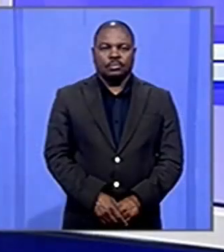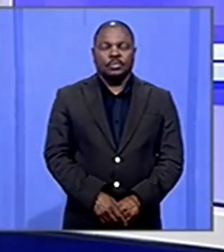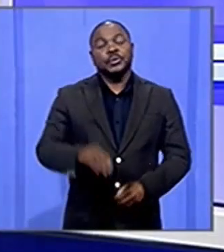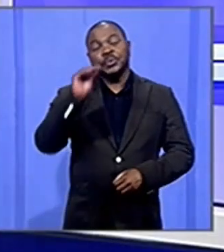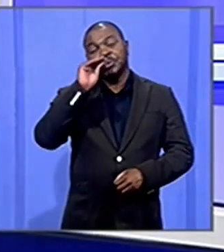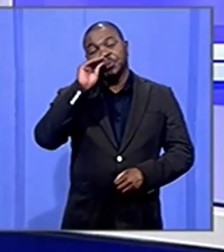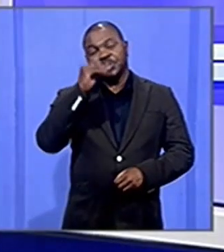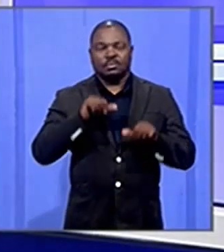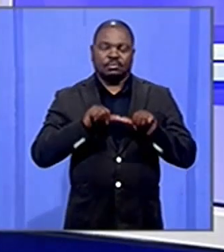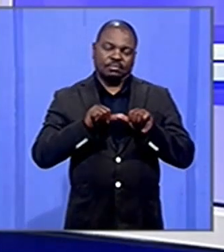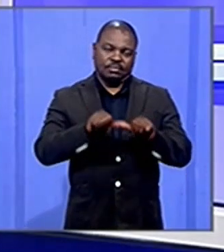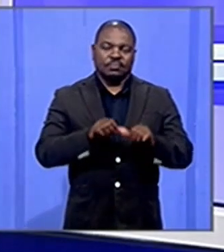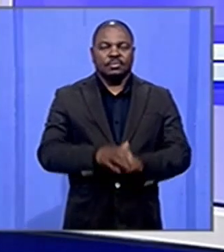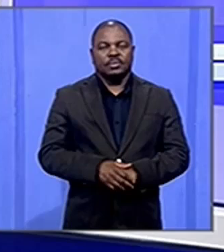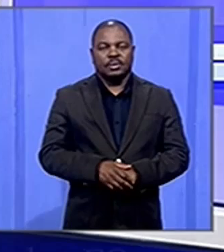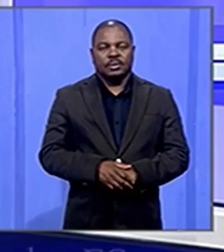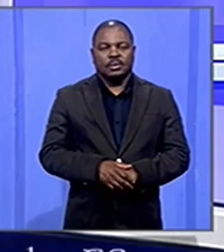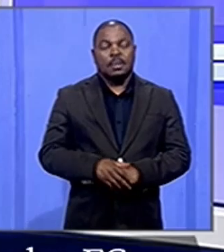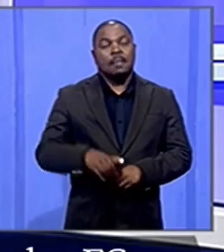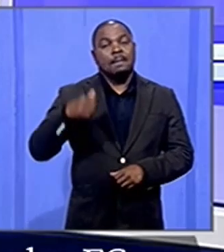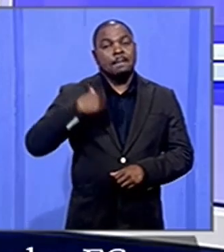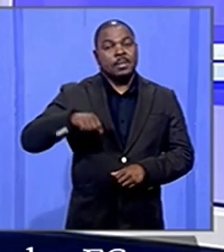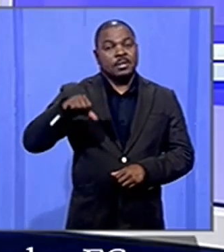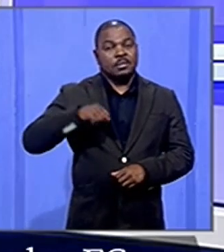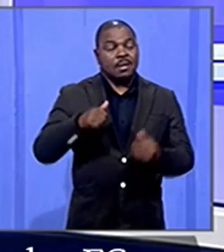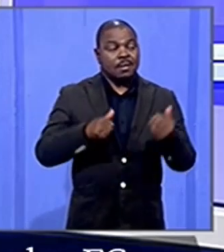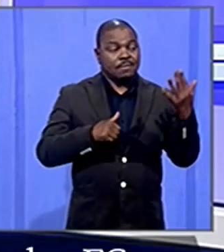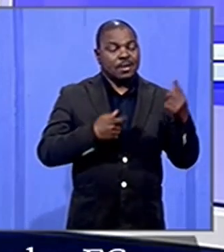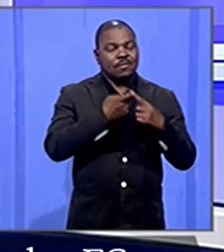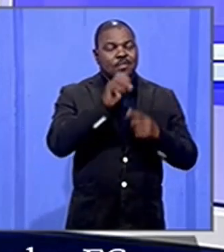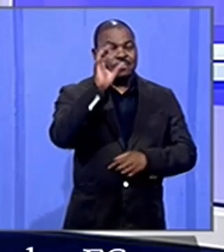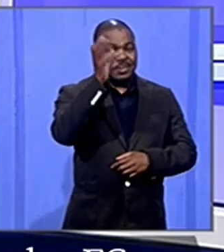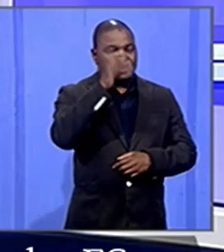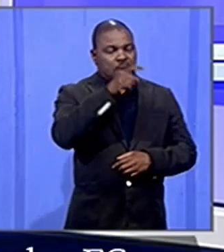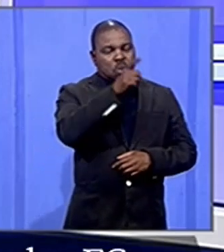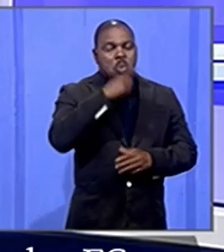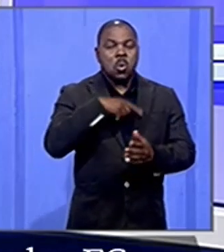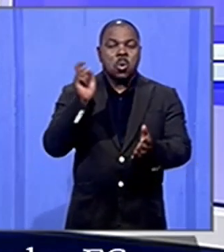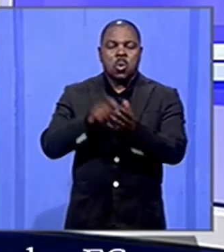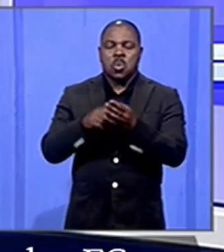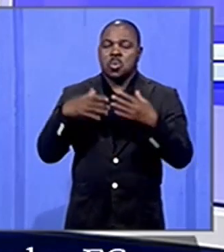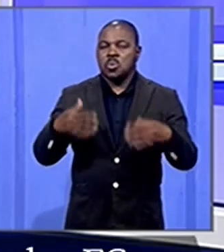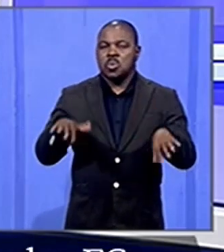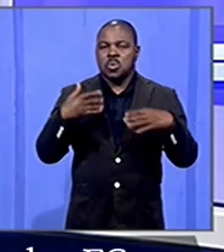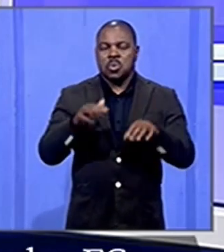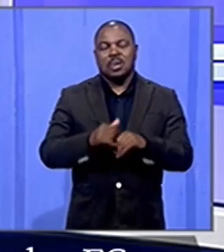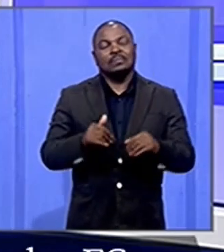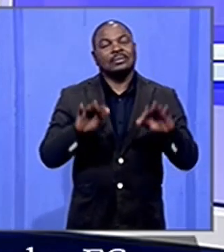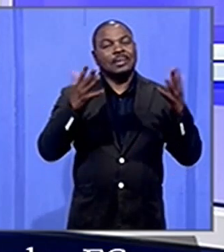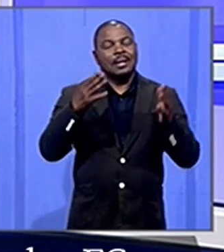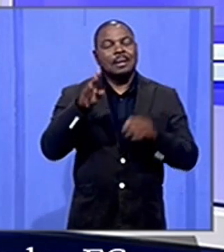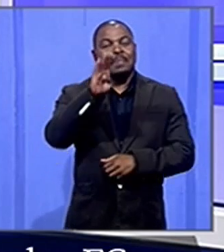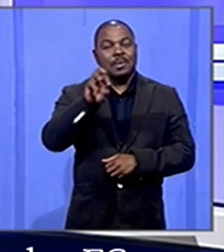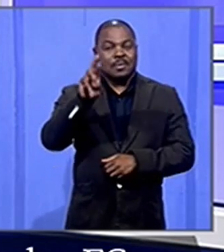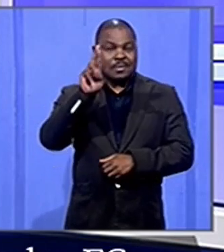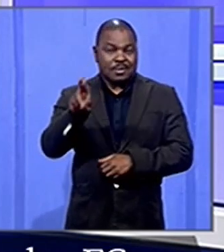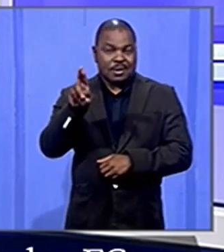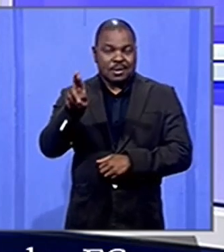Ditaba di tšwela pele. Sekoloto se segolo sa diranta tše dibilione tše 10 seo mebasepala e mehlano ya Free